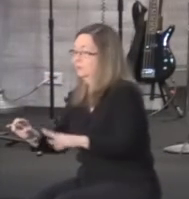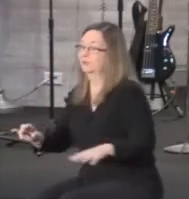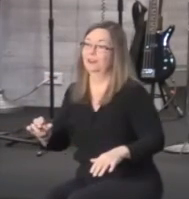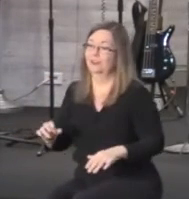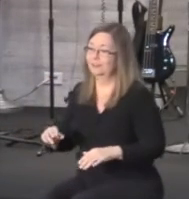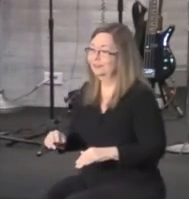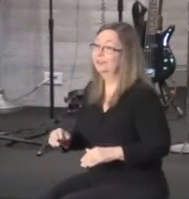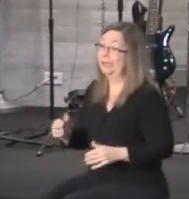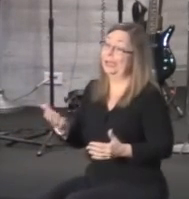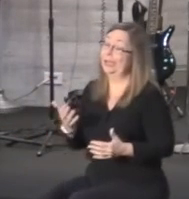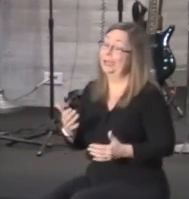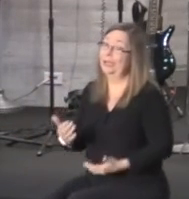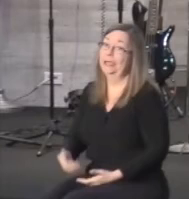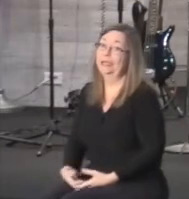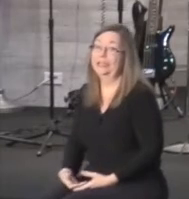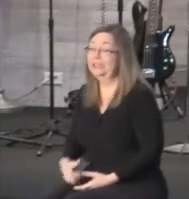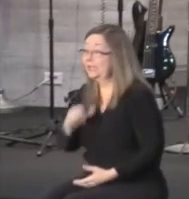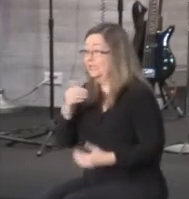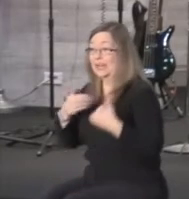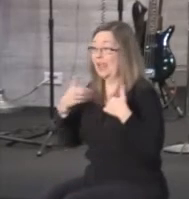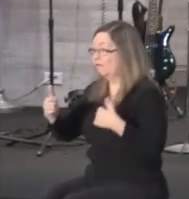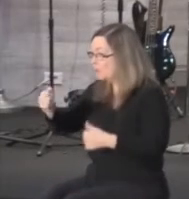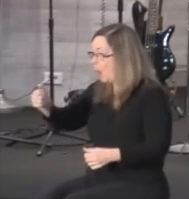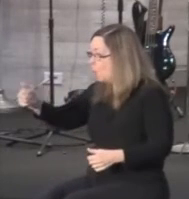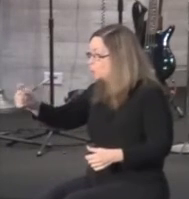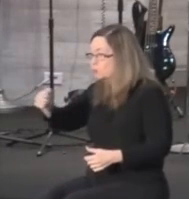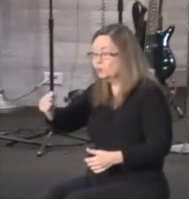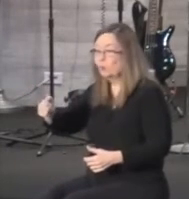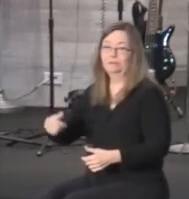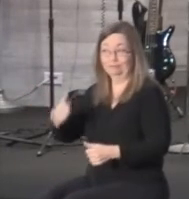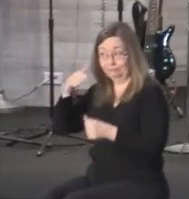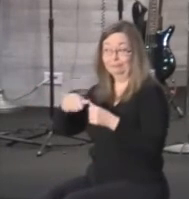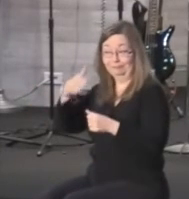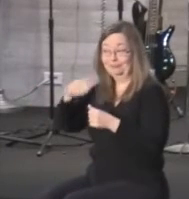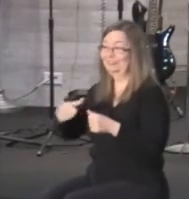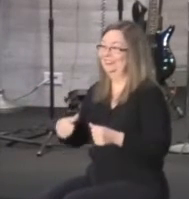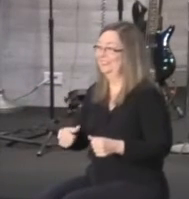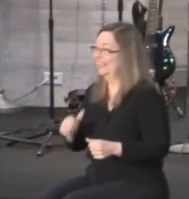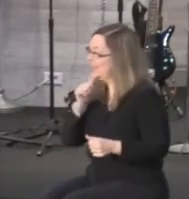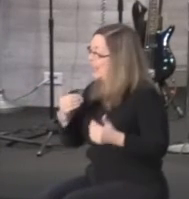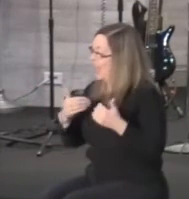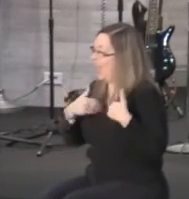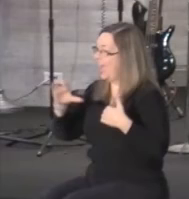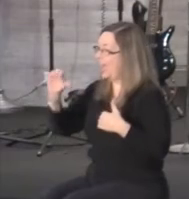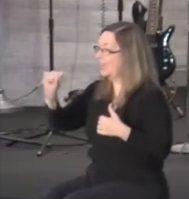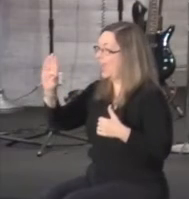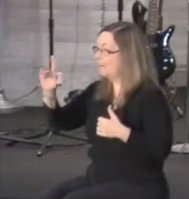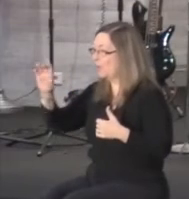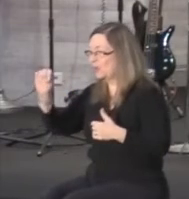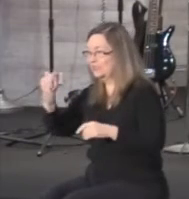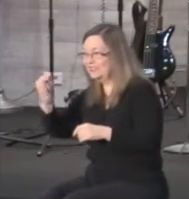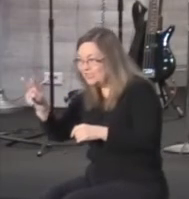And they didn't have remotes, if you're wondering. And they didn't have cable TV, if